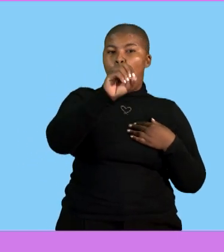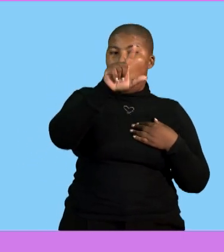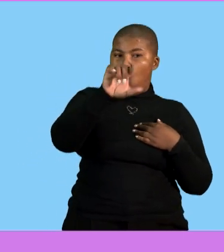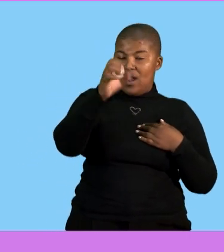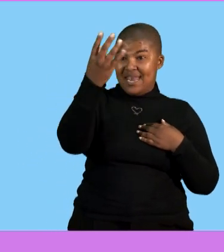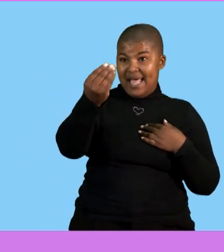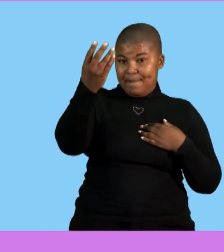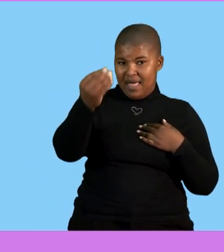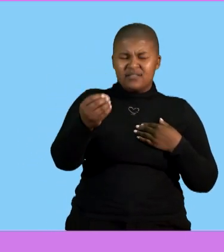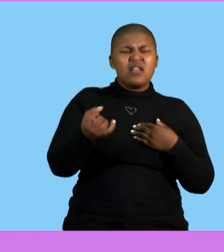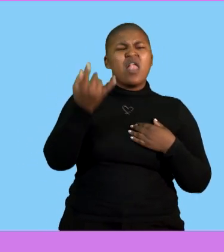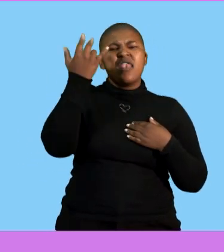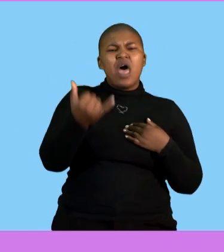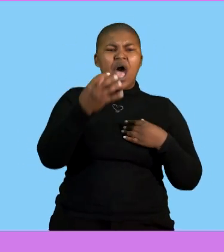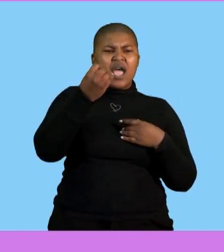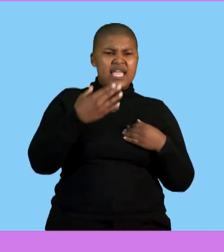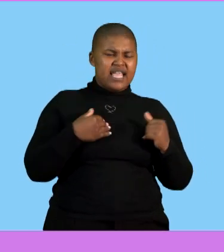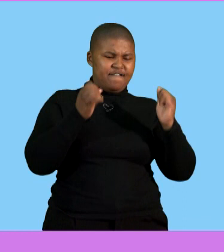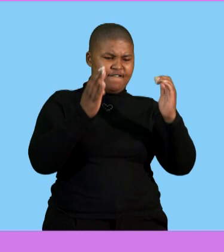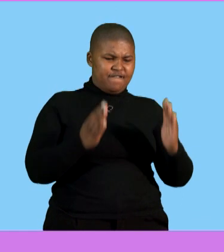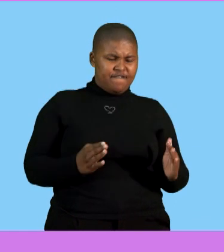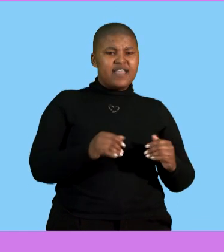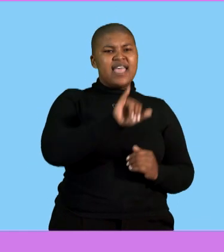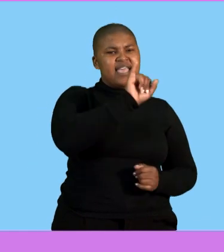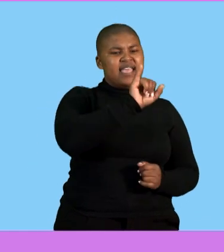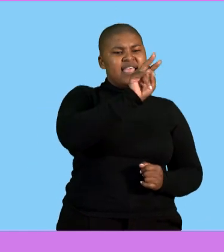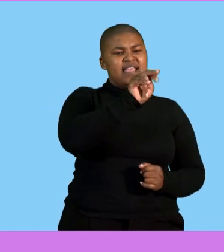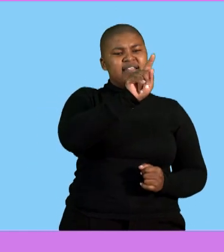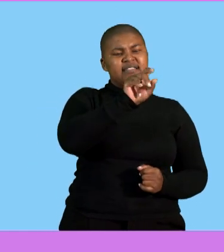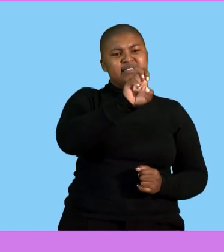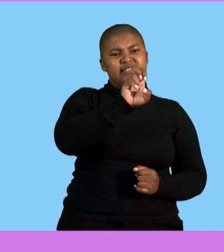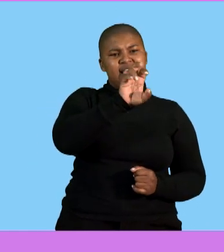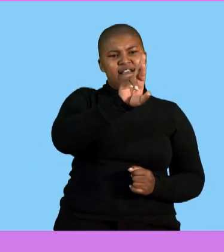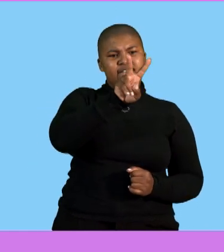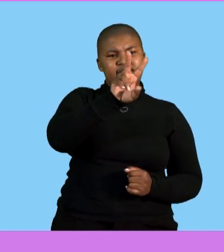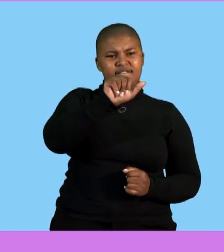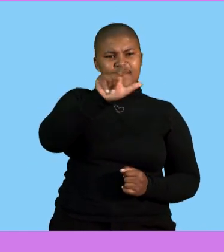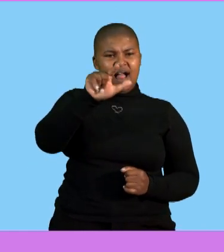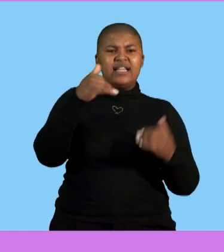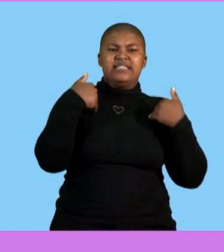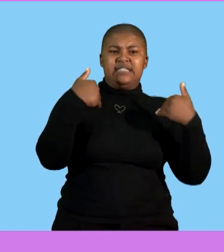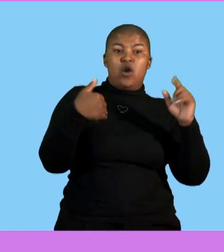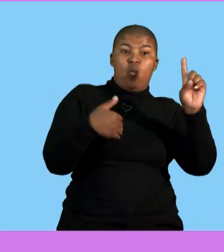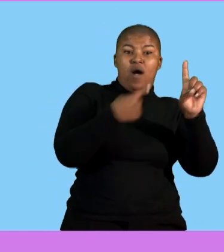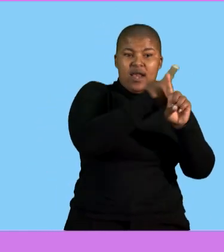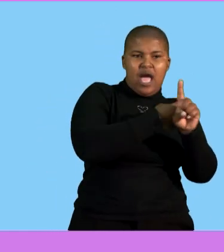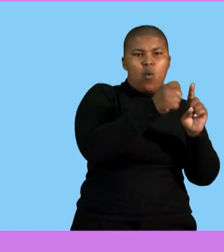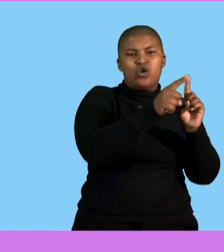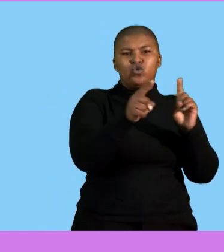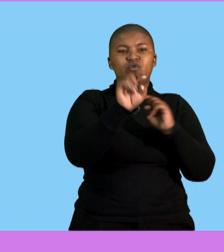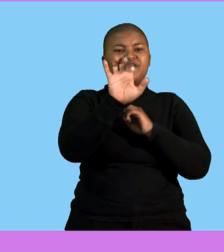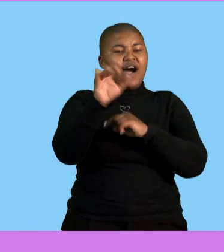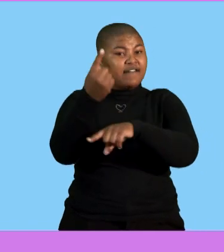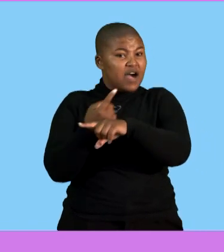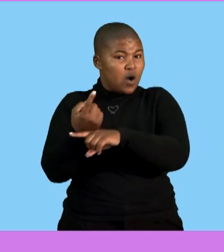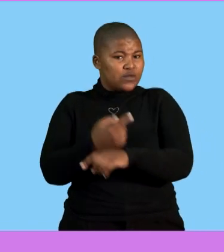So intervals, it's whereby now it starts from 1 to 5, 5 to 10,